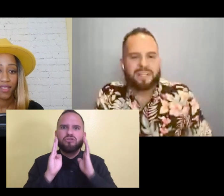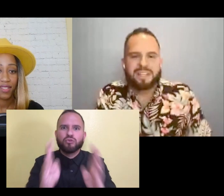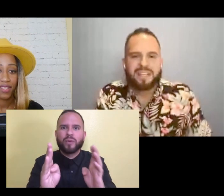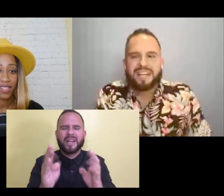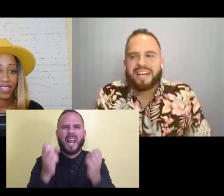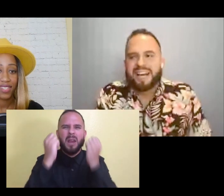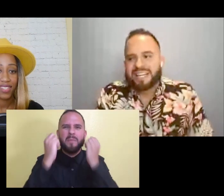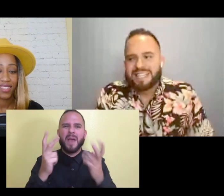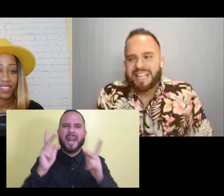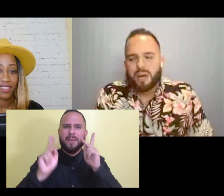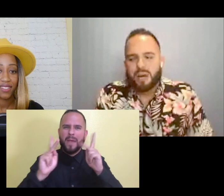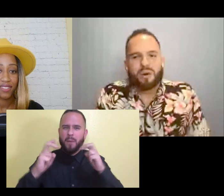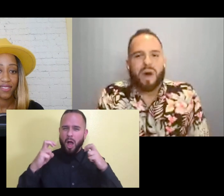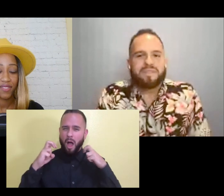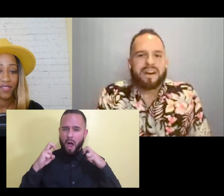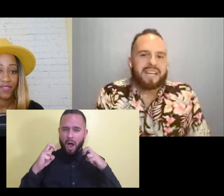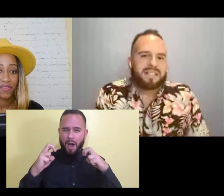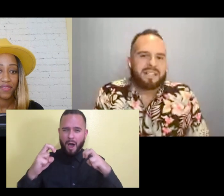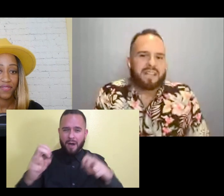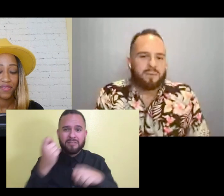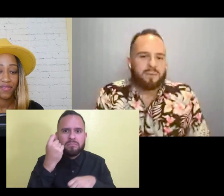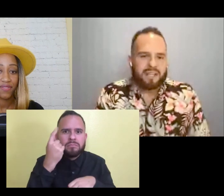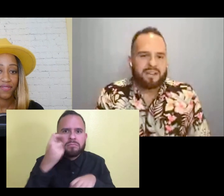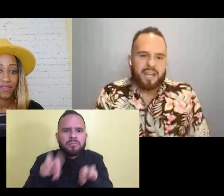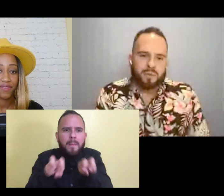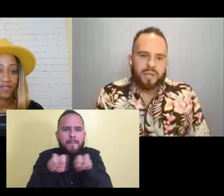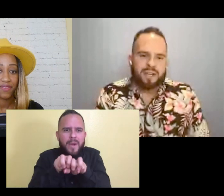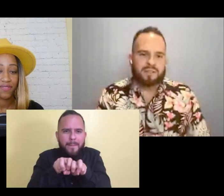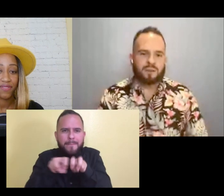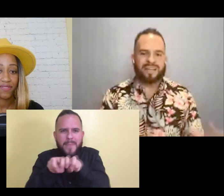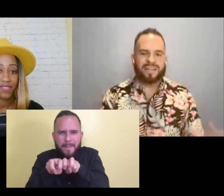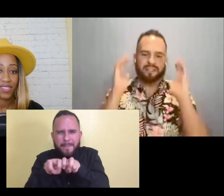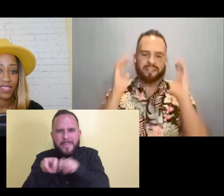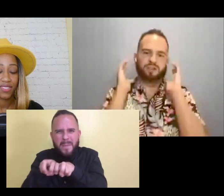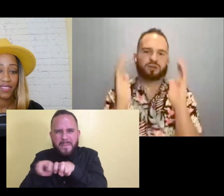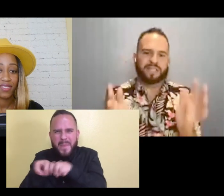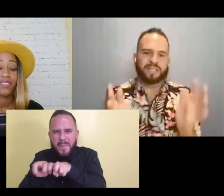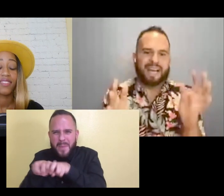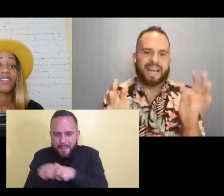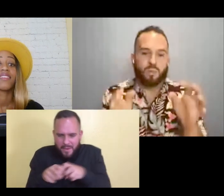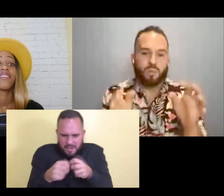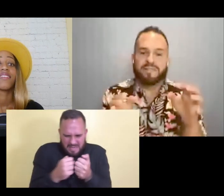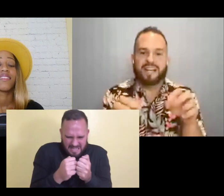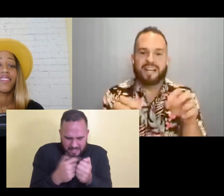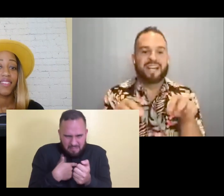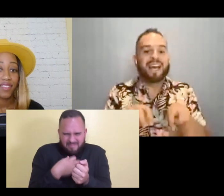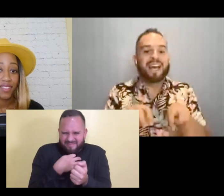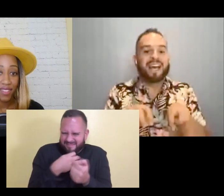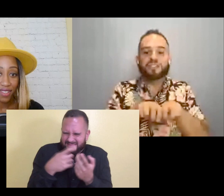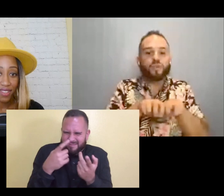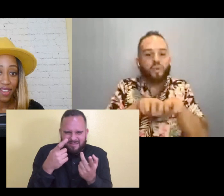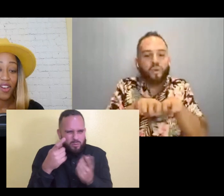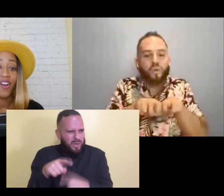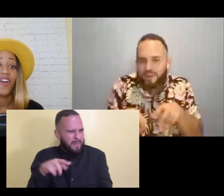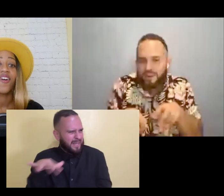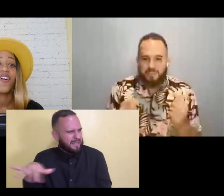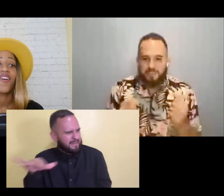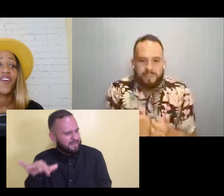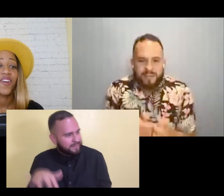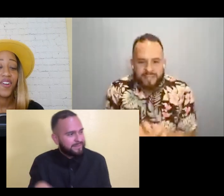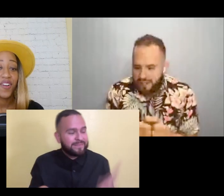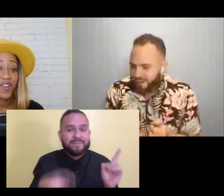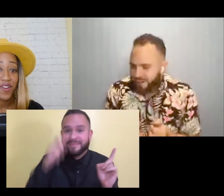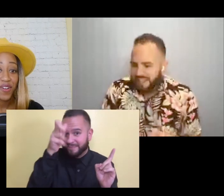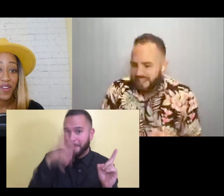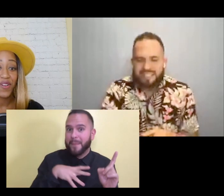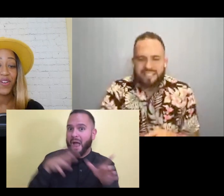here? And he's like, well, Wi-Fi isn't like readily available here. So like this street has Wi-Fi and it's just crowded with people. I mean,